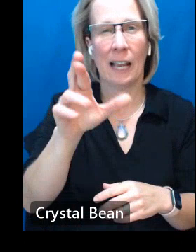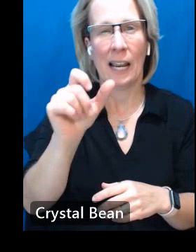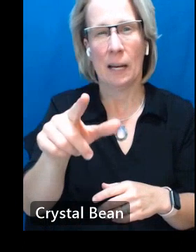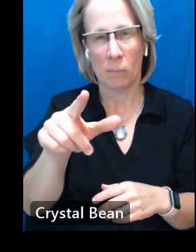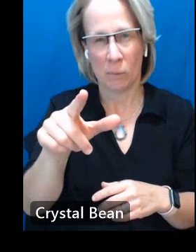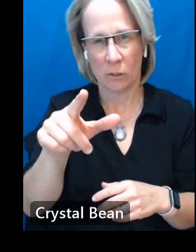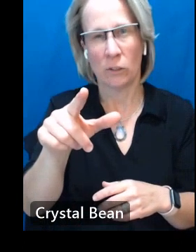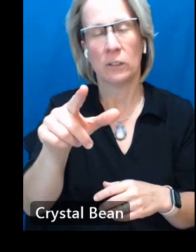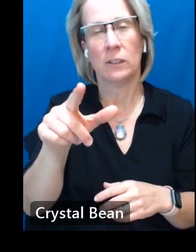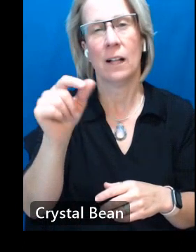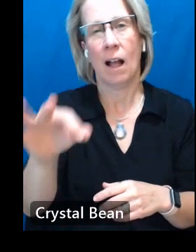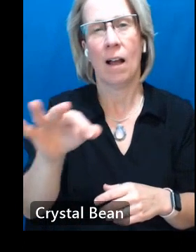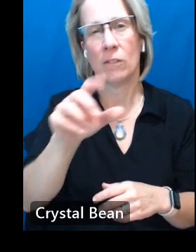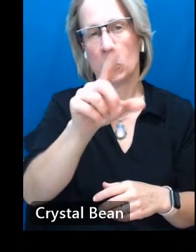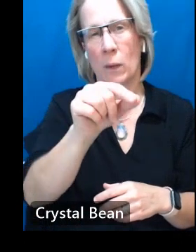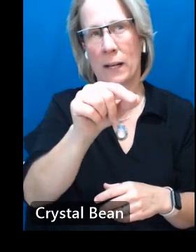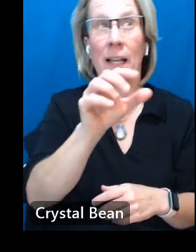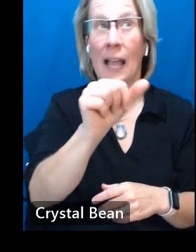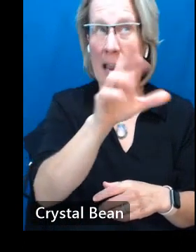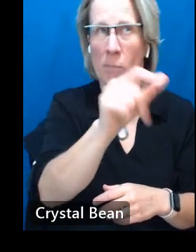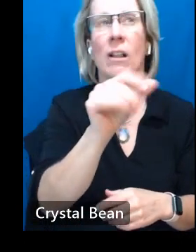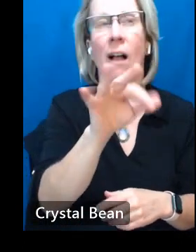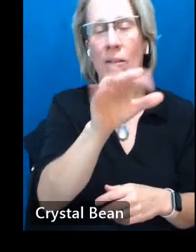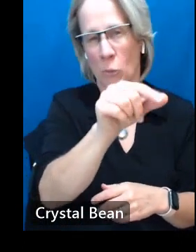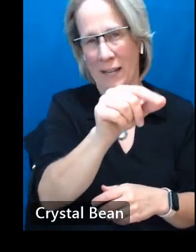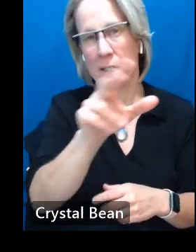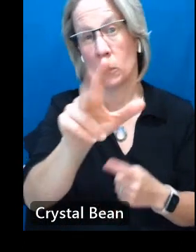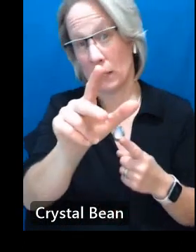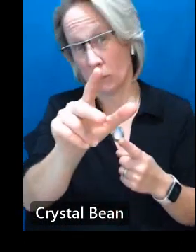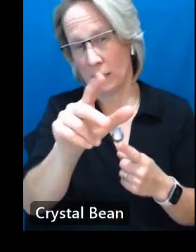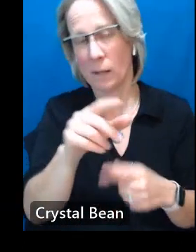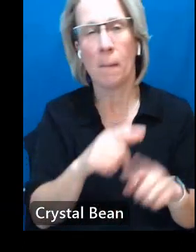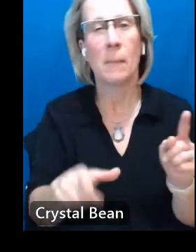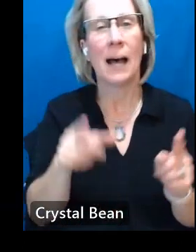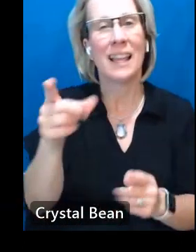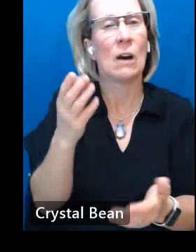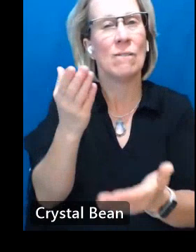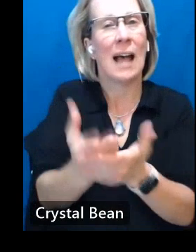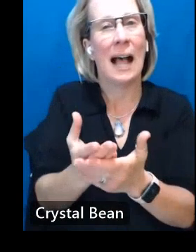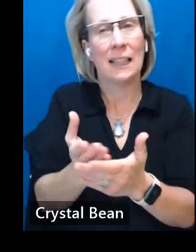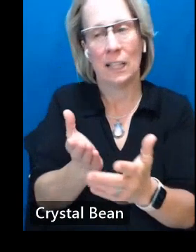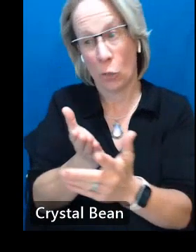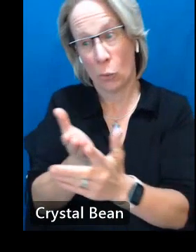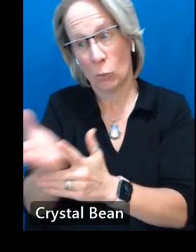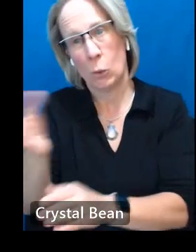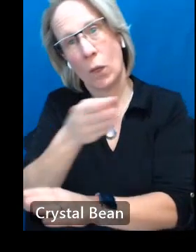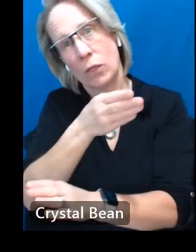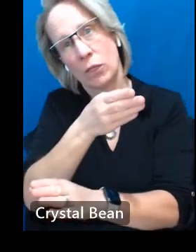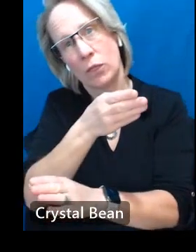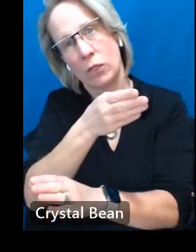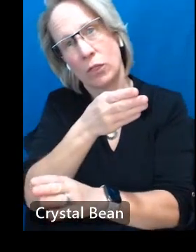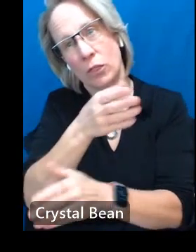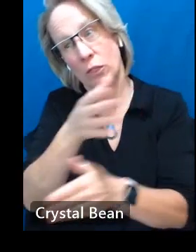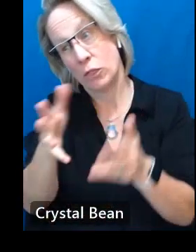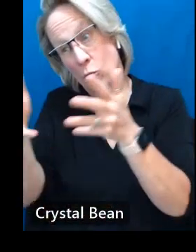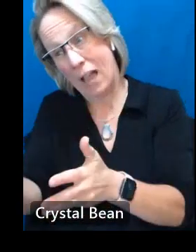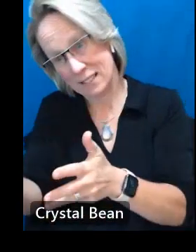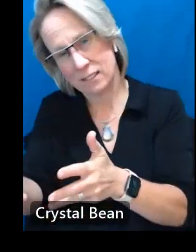year 2023. Okay, but then they're valid through all of the remaining fiscal year, or excuse me, the next fiscal year,